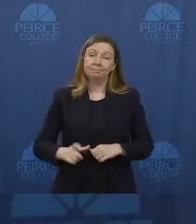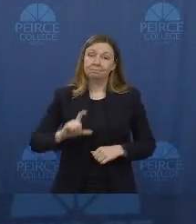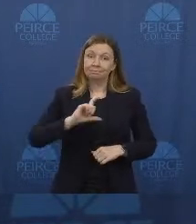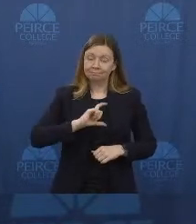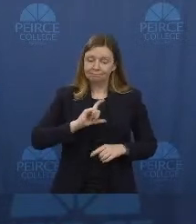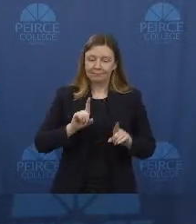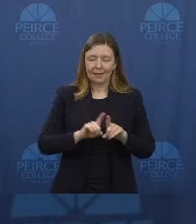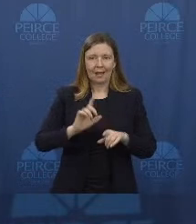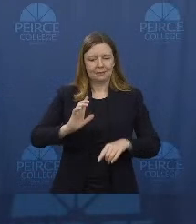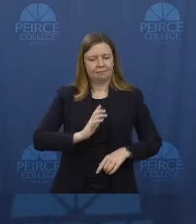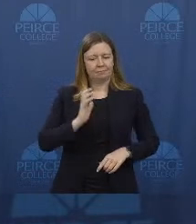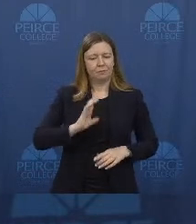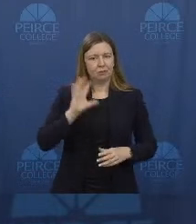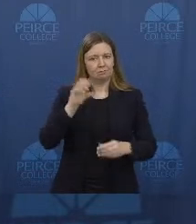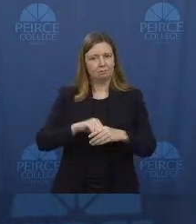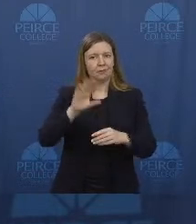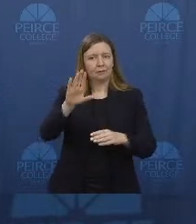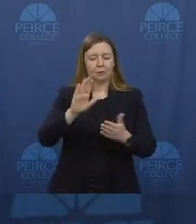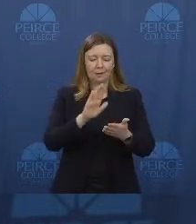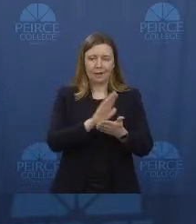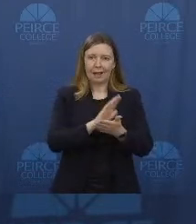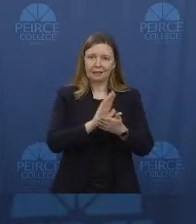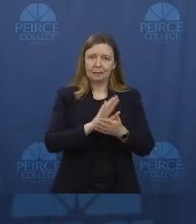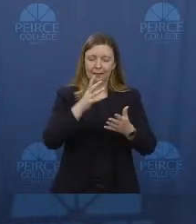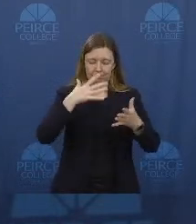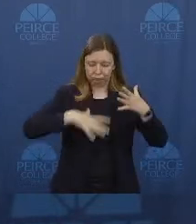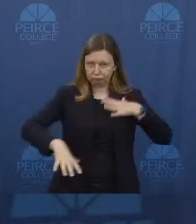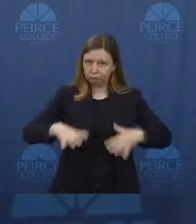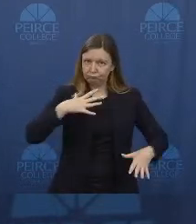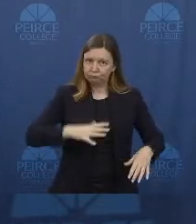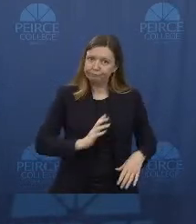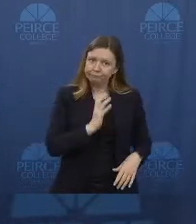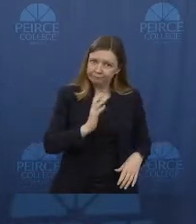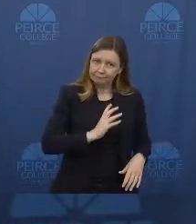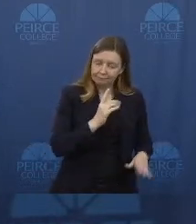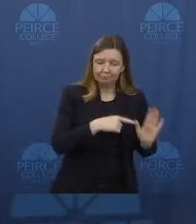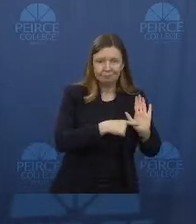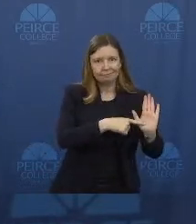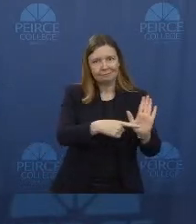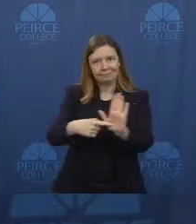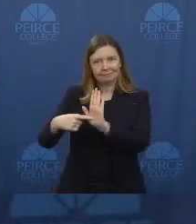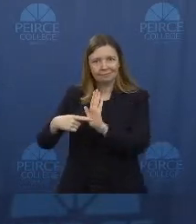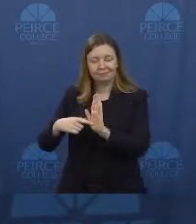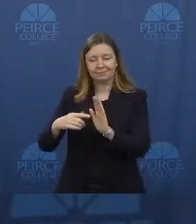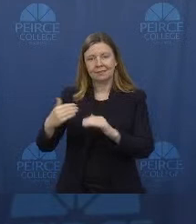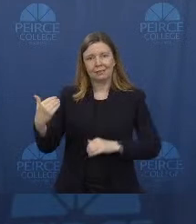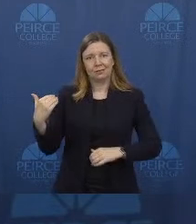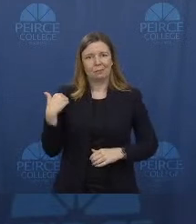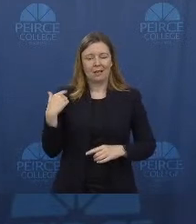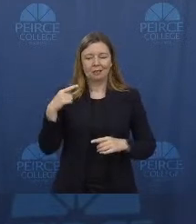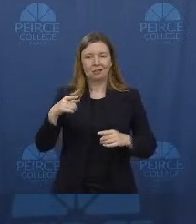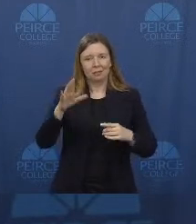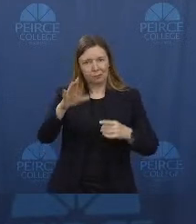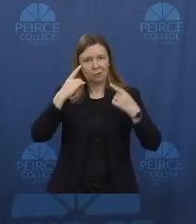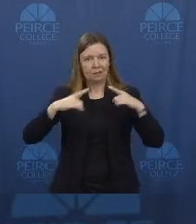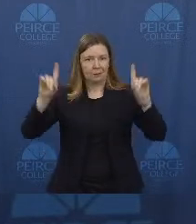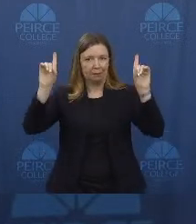an official part of your academic regalia and display it as a reminder of this